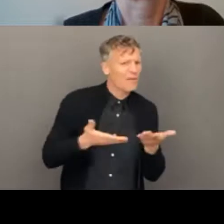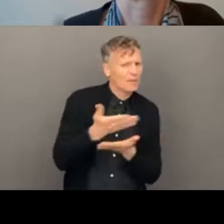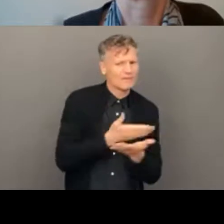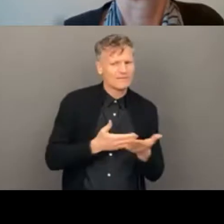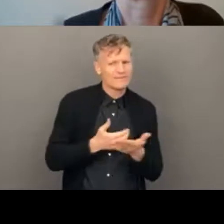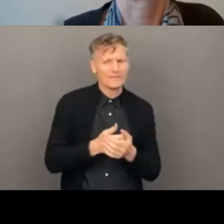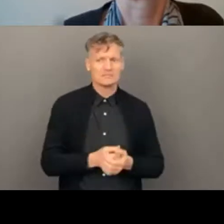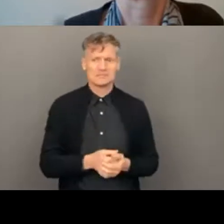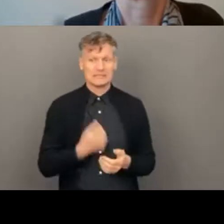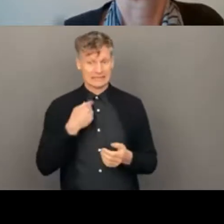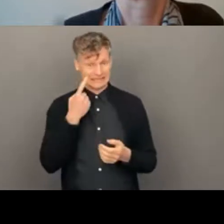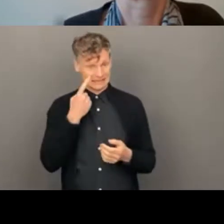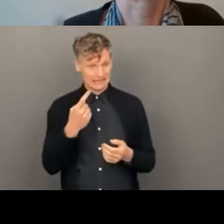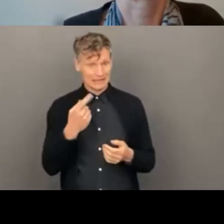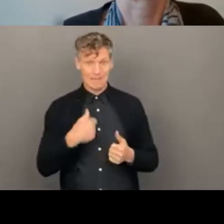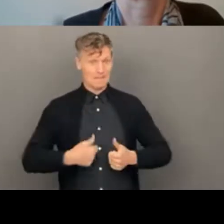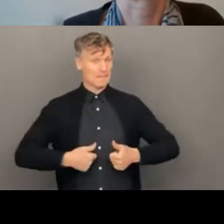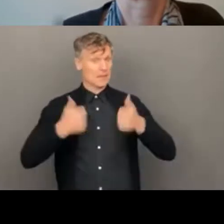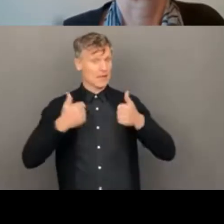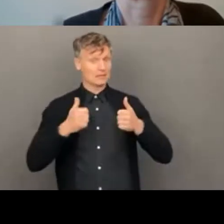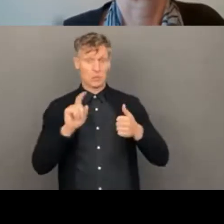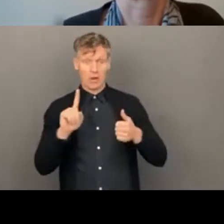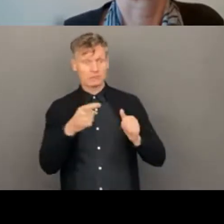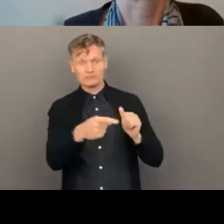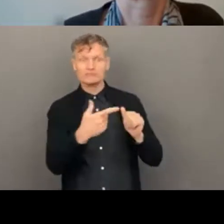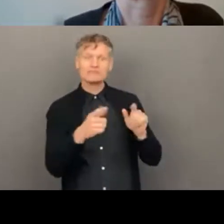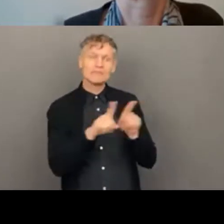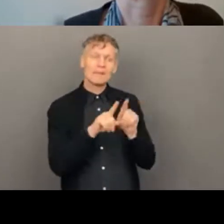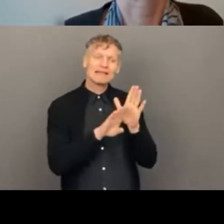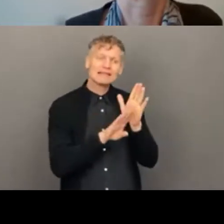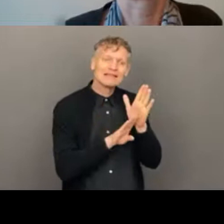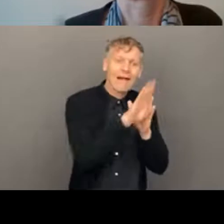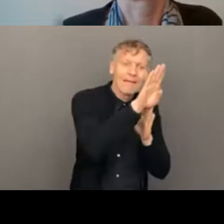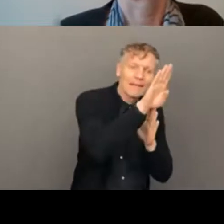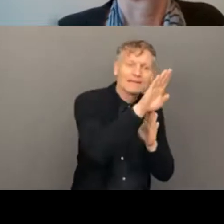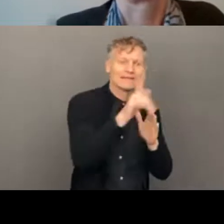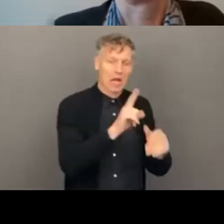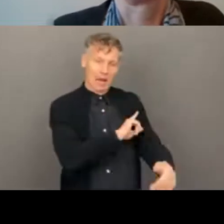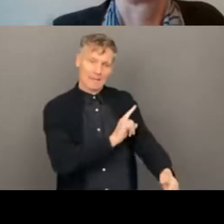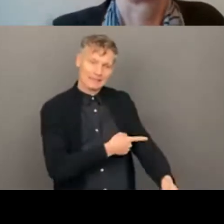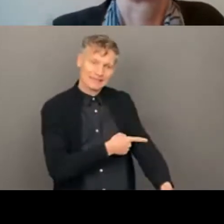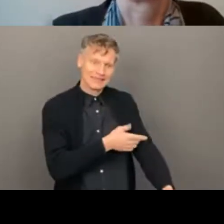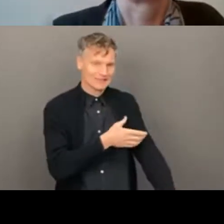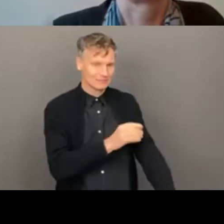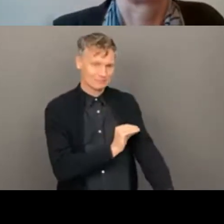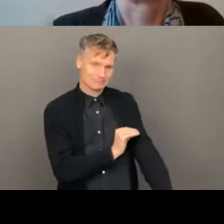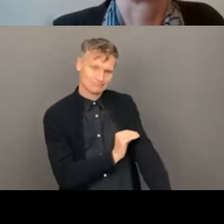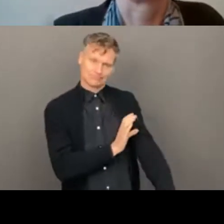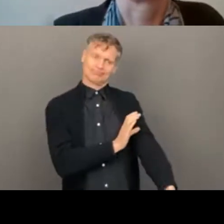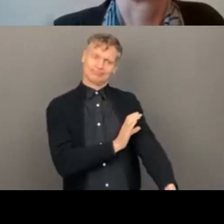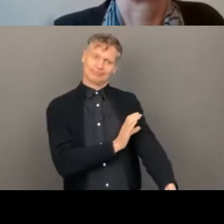is given for their development and the capacity enhancement. So that is my